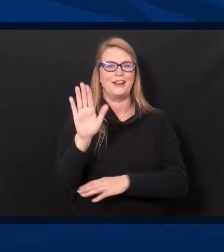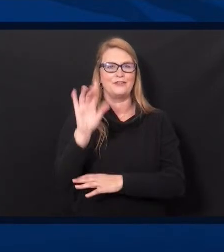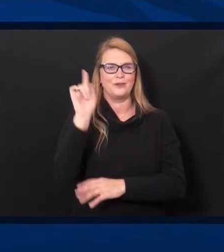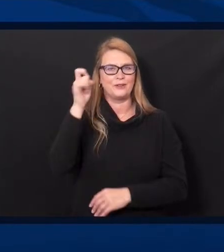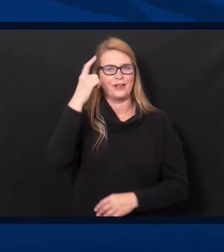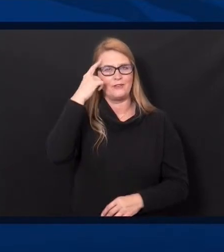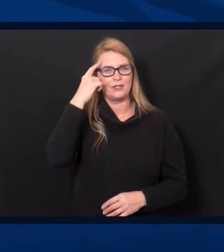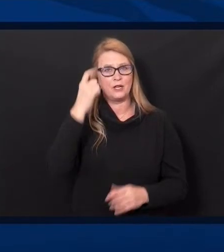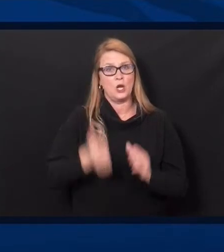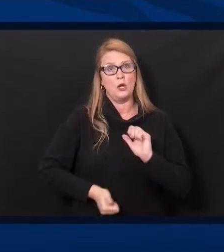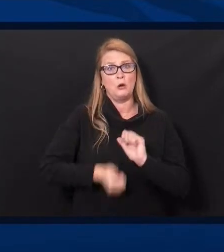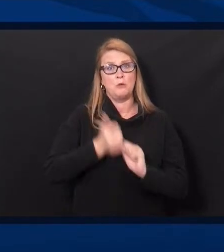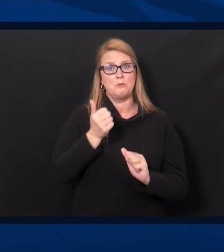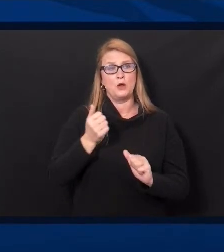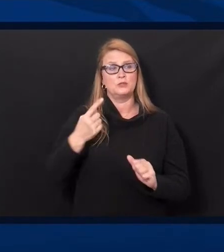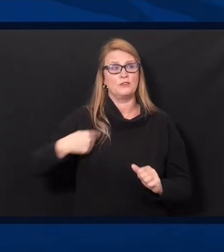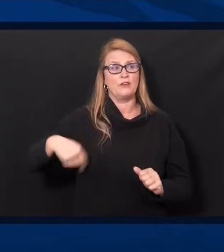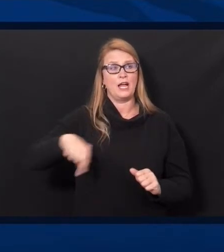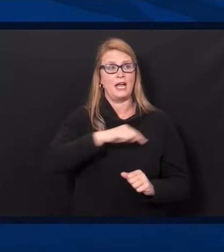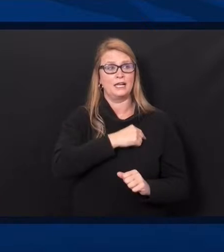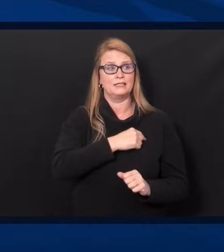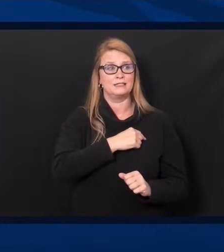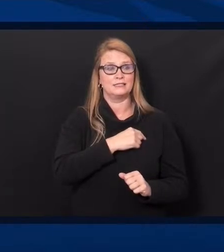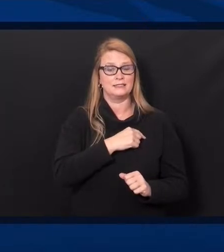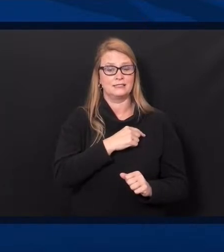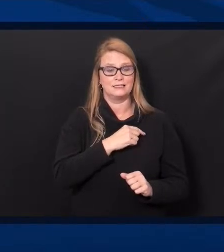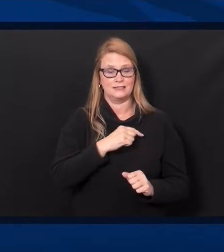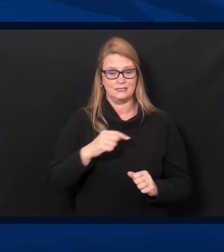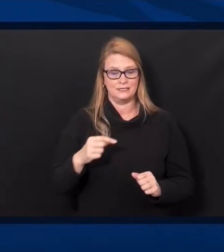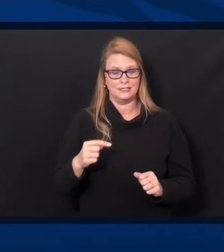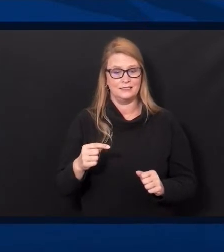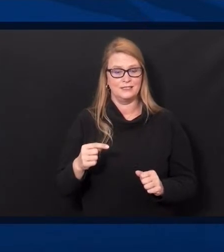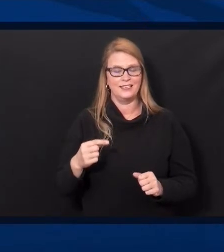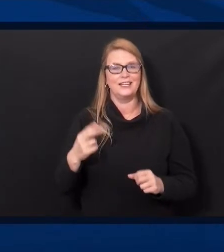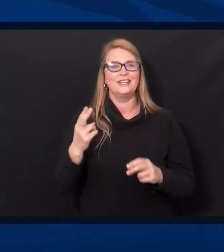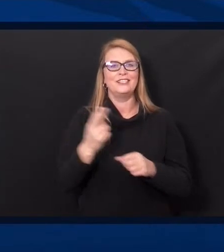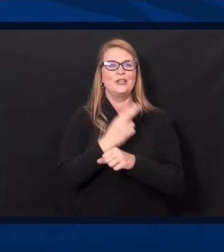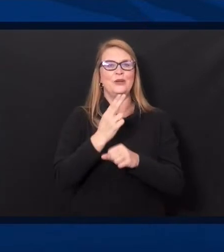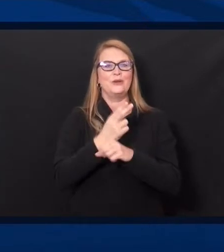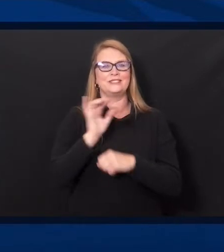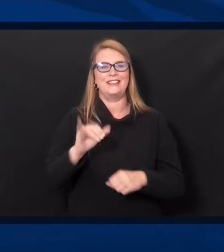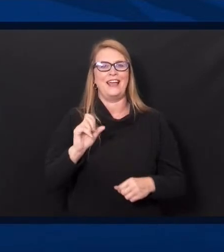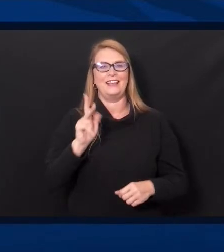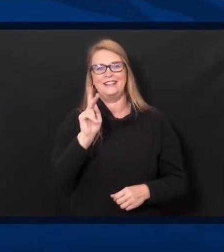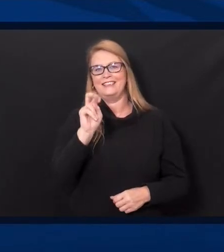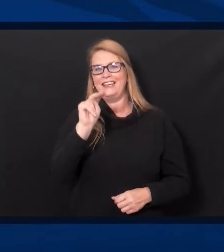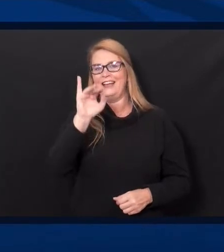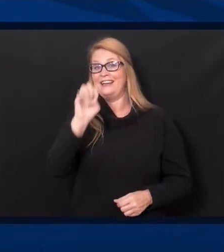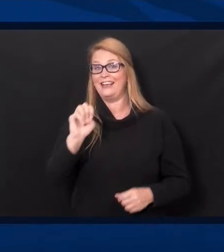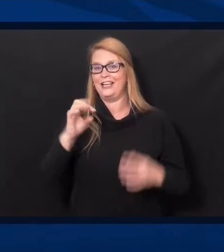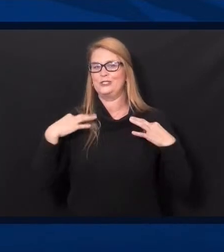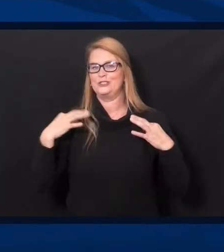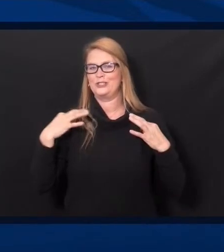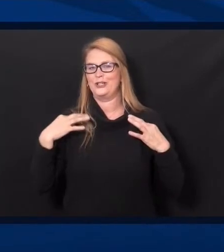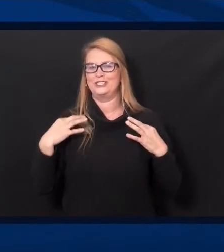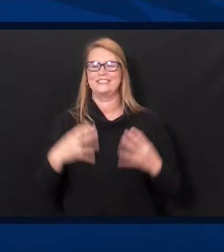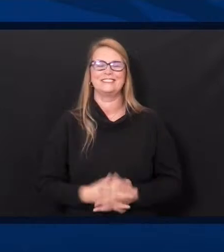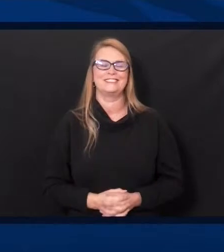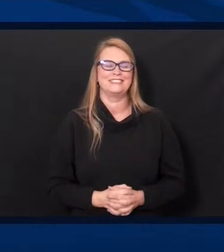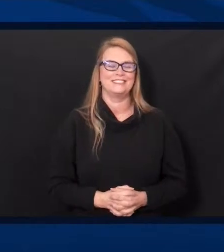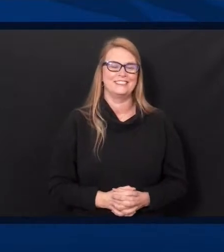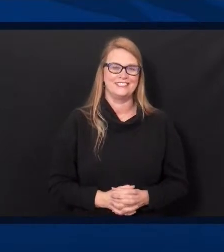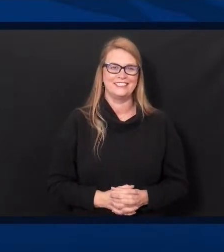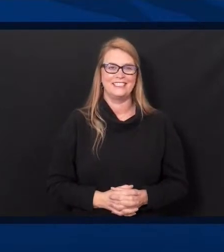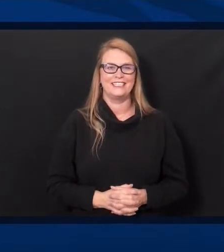of us wear the Kenny shirt underneath our dress clothes, so there you go. I have